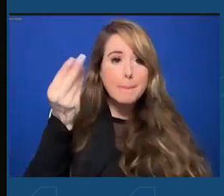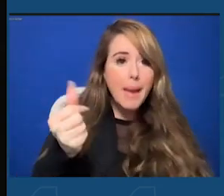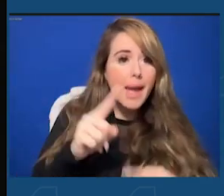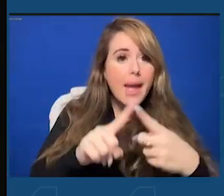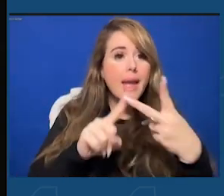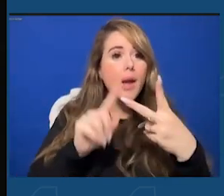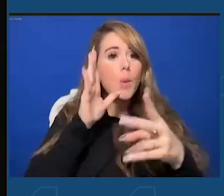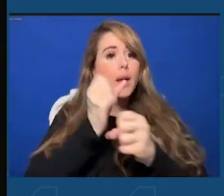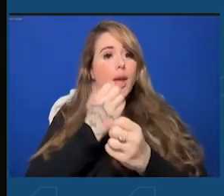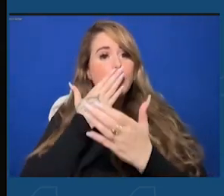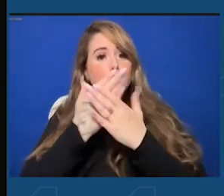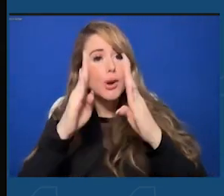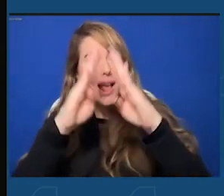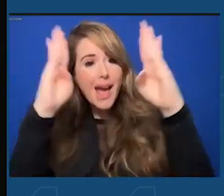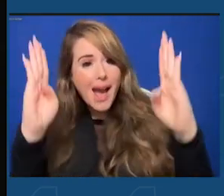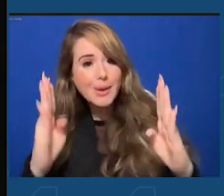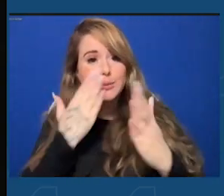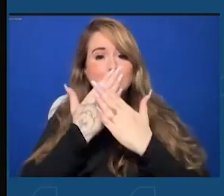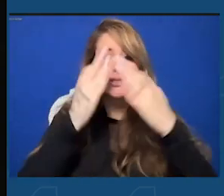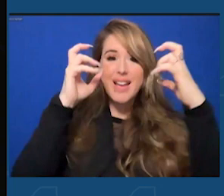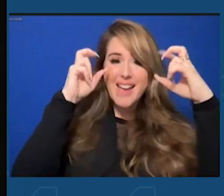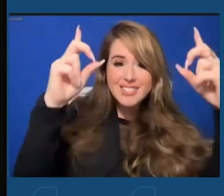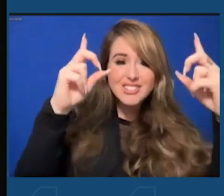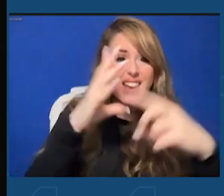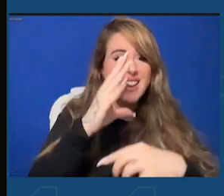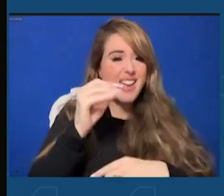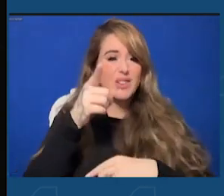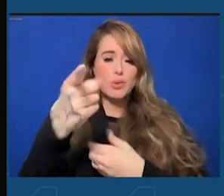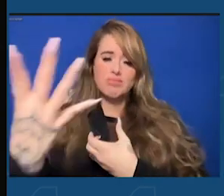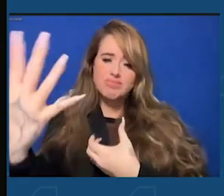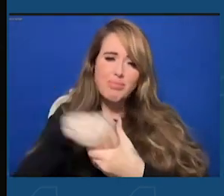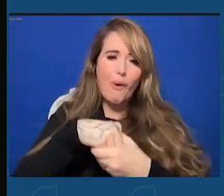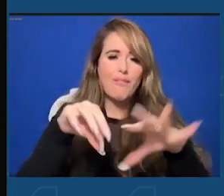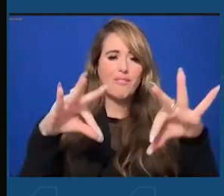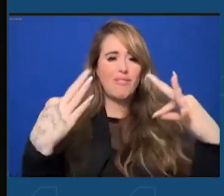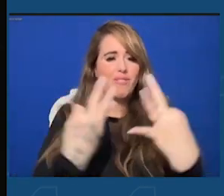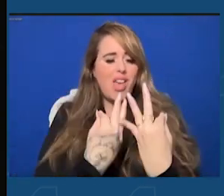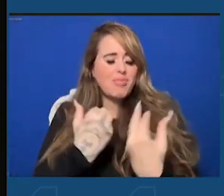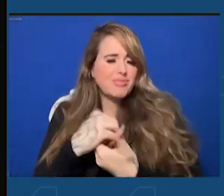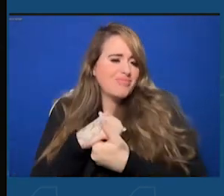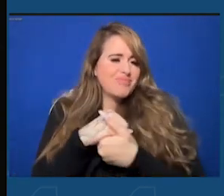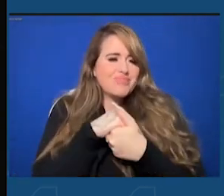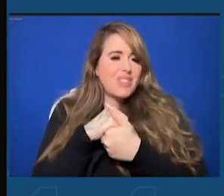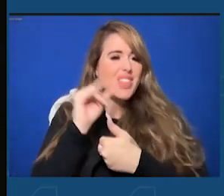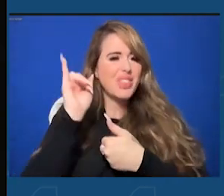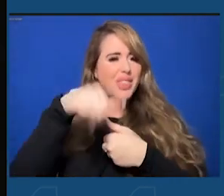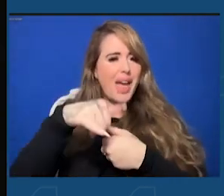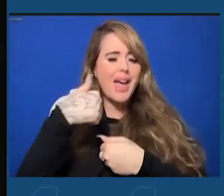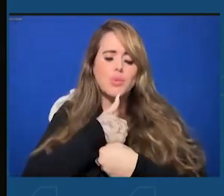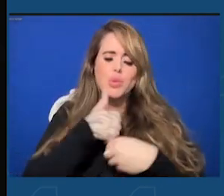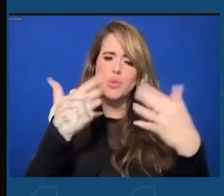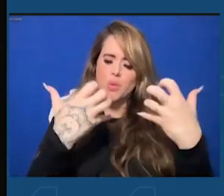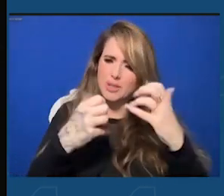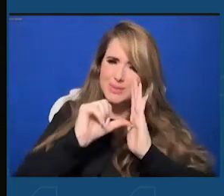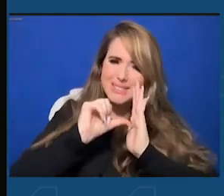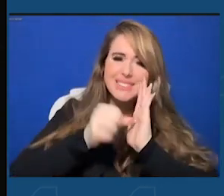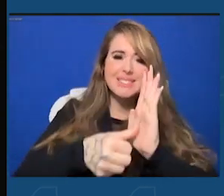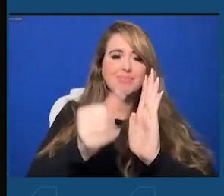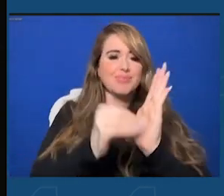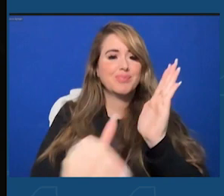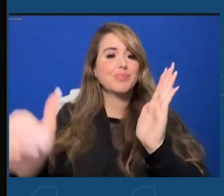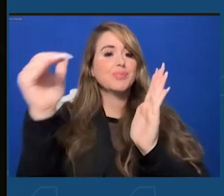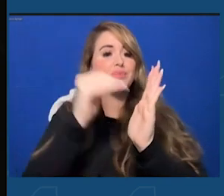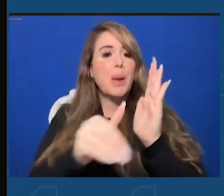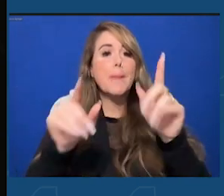housing, good education, and you're part of the family. That's what we're going to continue leaning into. But also the